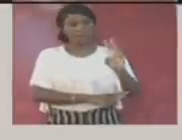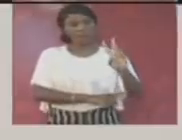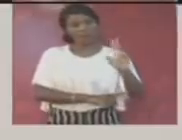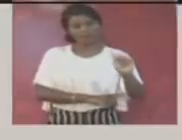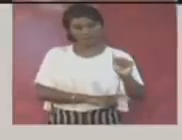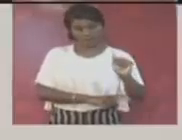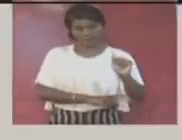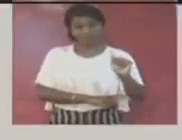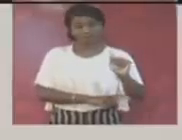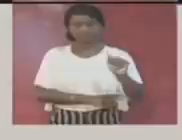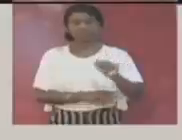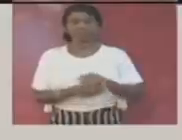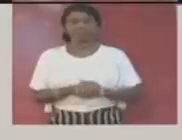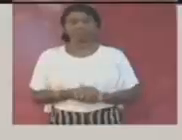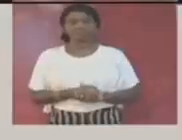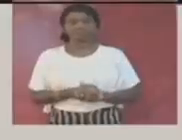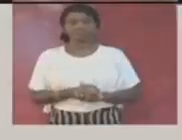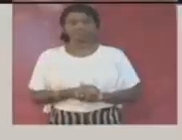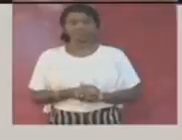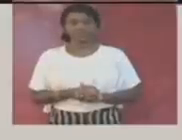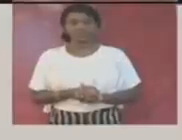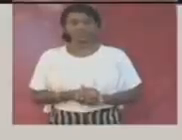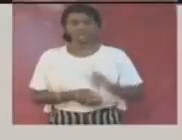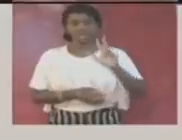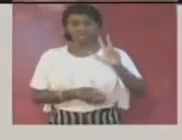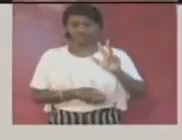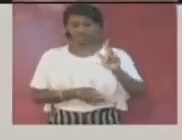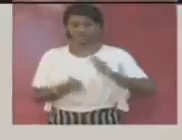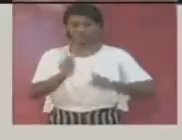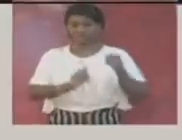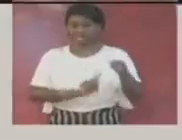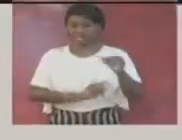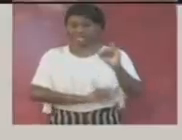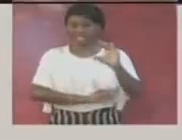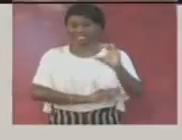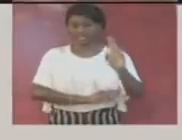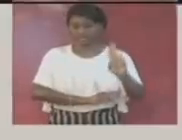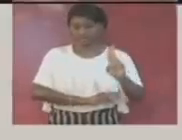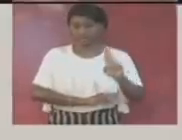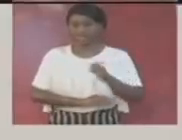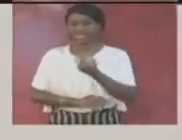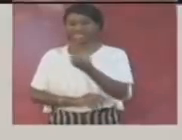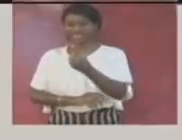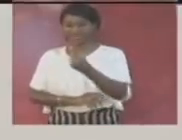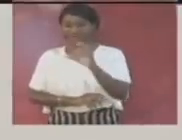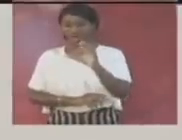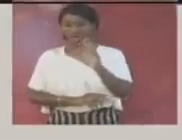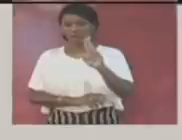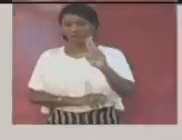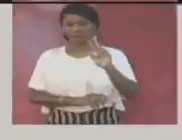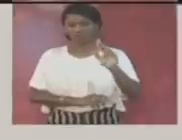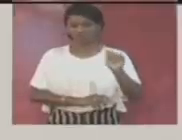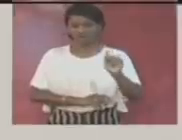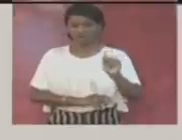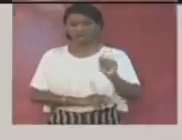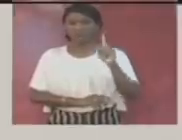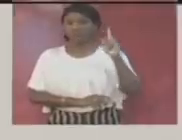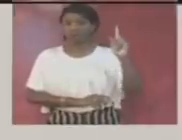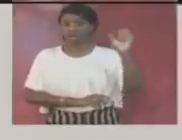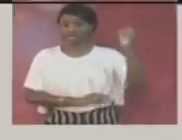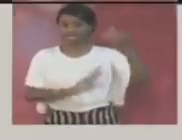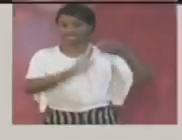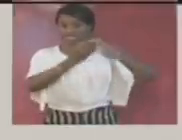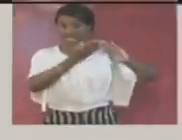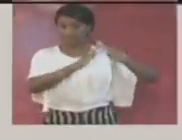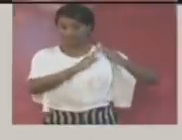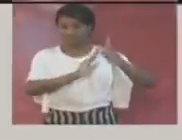and Multi-Training Facility. There's 3 persons in ICU, 11 at Cora, and 1 at Scarborough General Hospital in